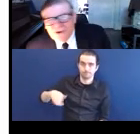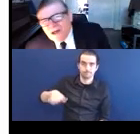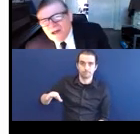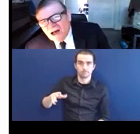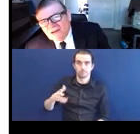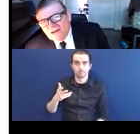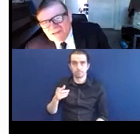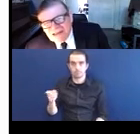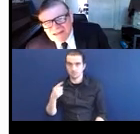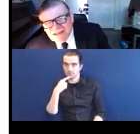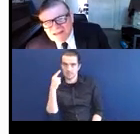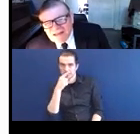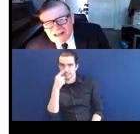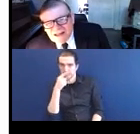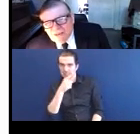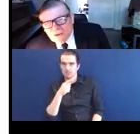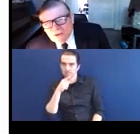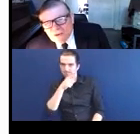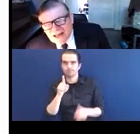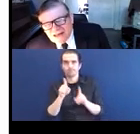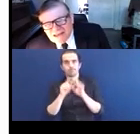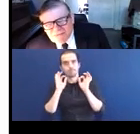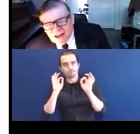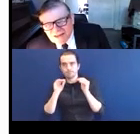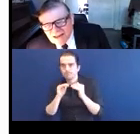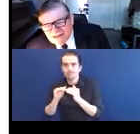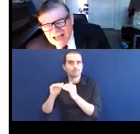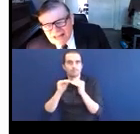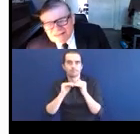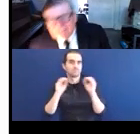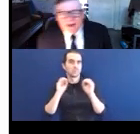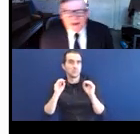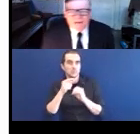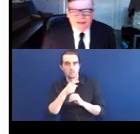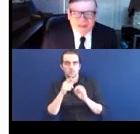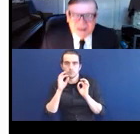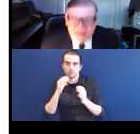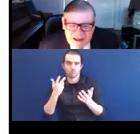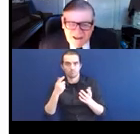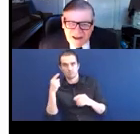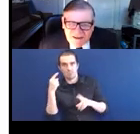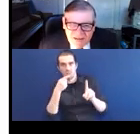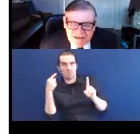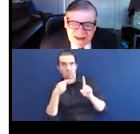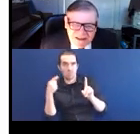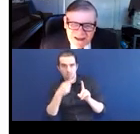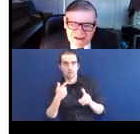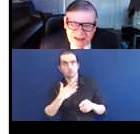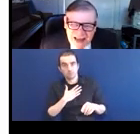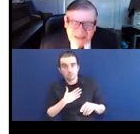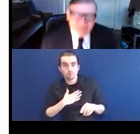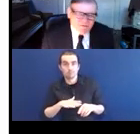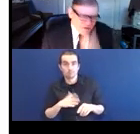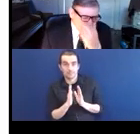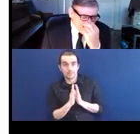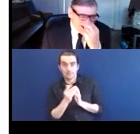through the protesters. They're water cannon sprayed, they're attacked, many arrested. They develop tactics of